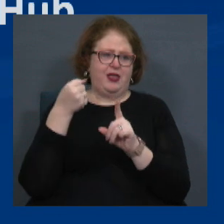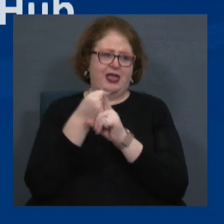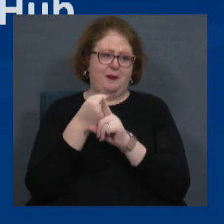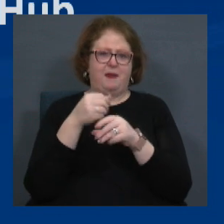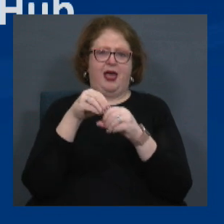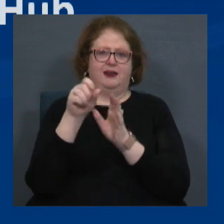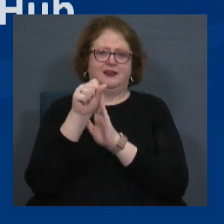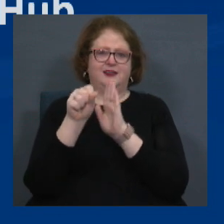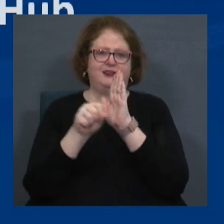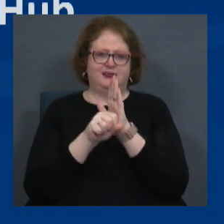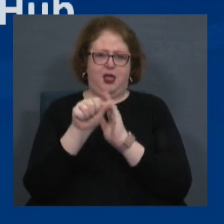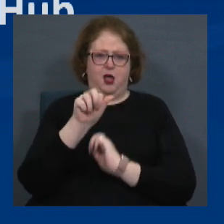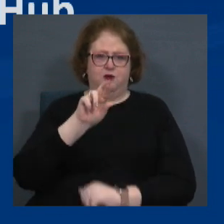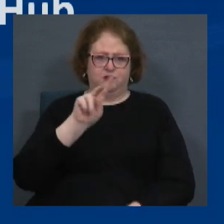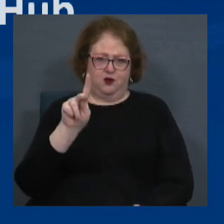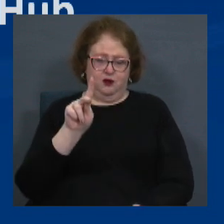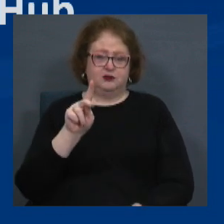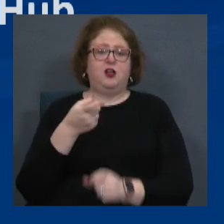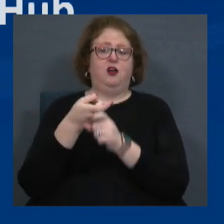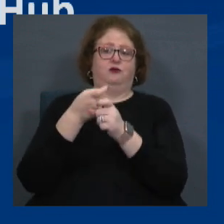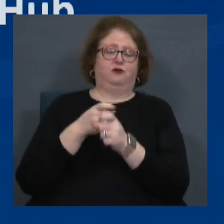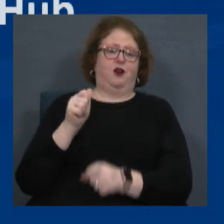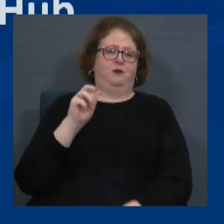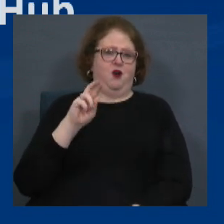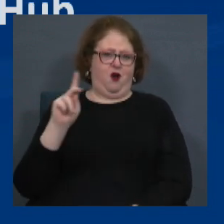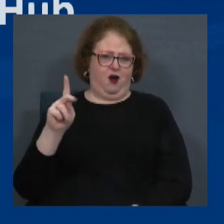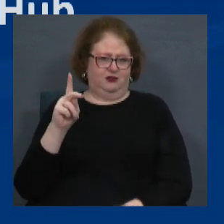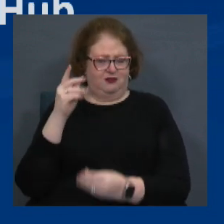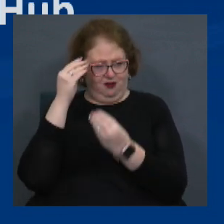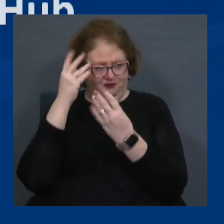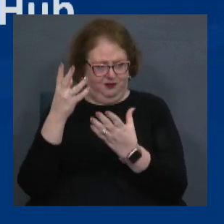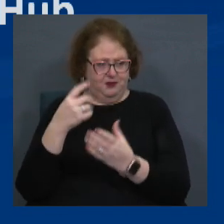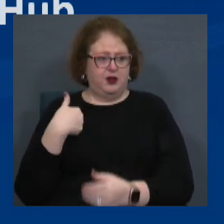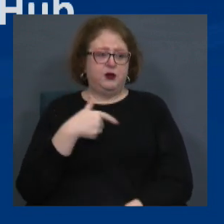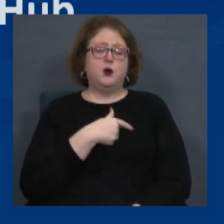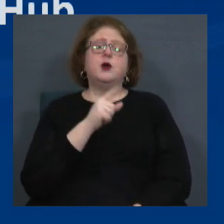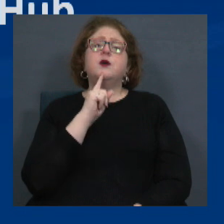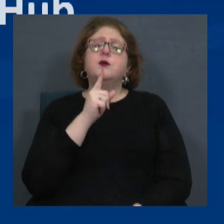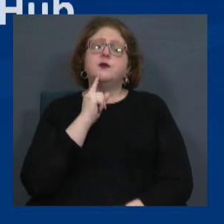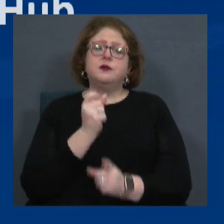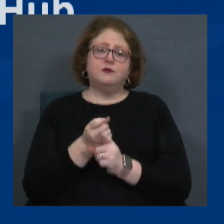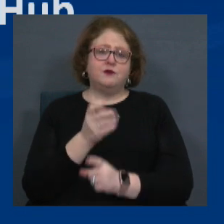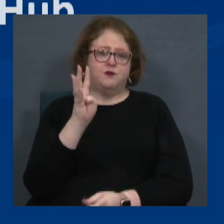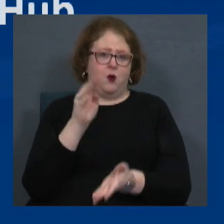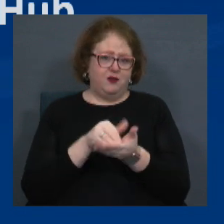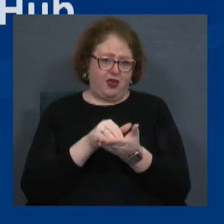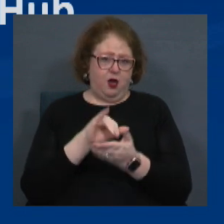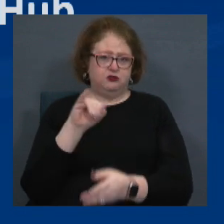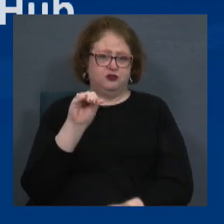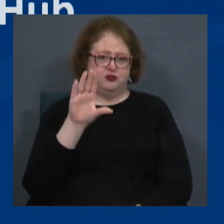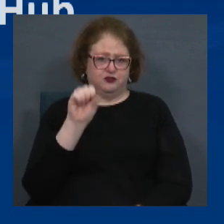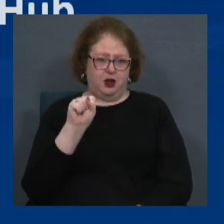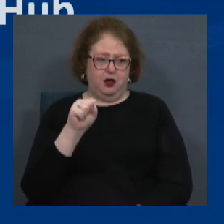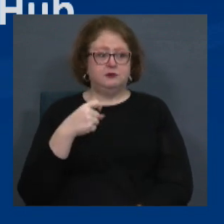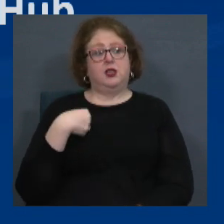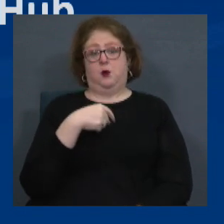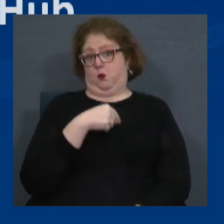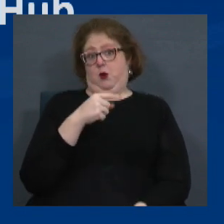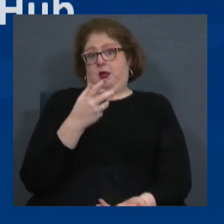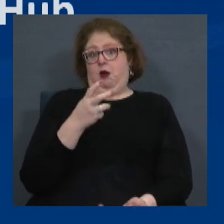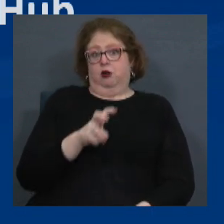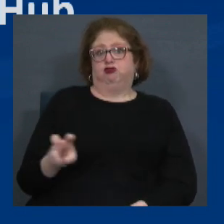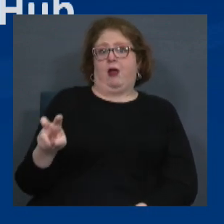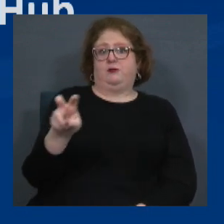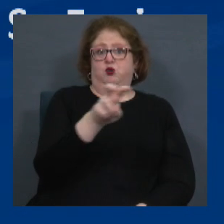according to the state of Arkansas. We impact nearly 4,000 jobs. We are a transportation hub,